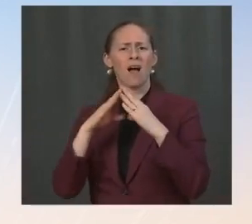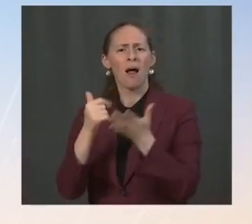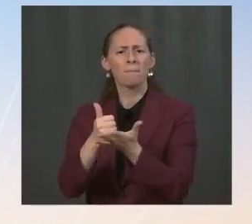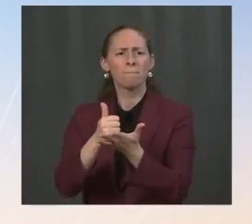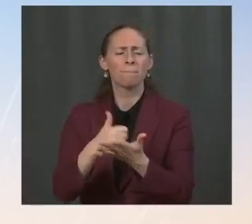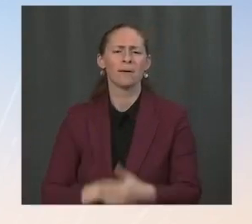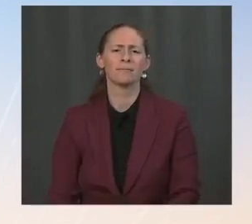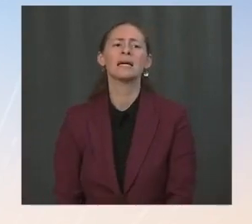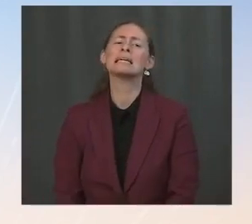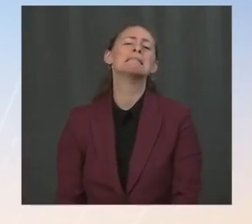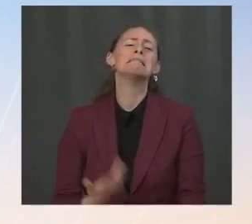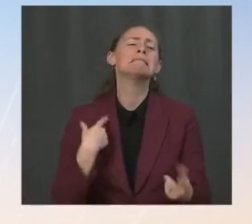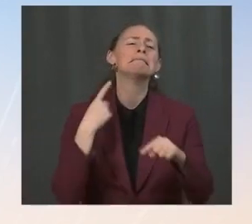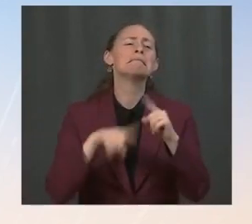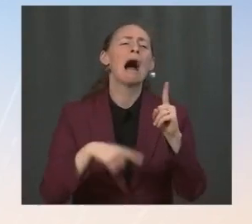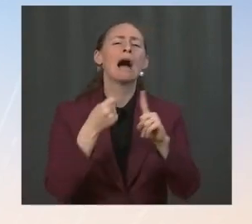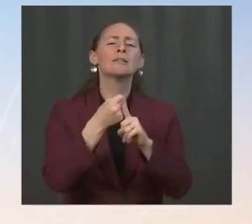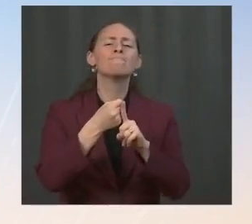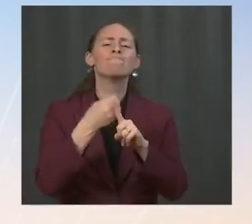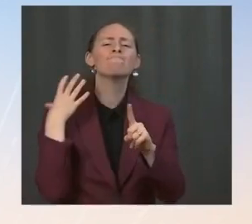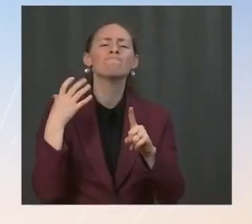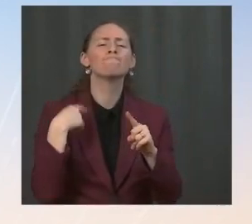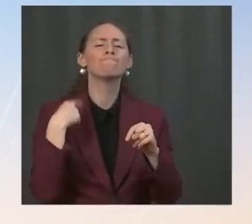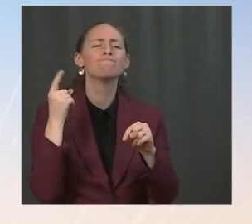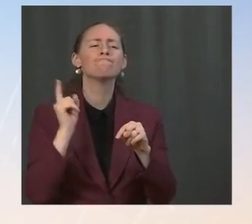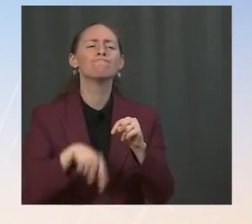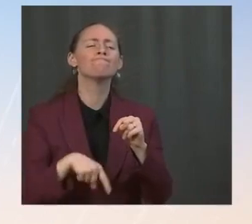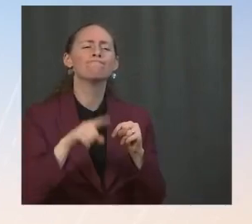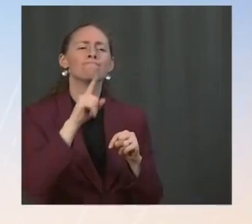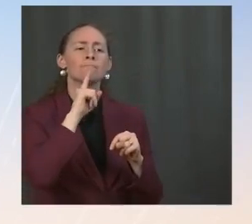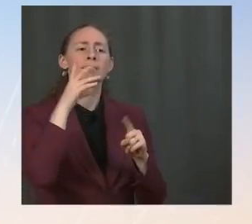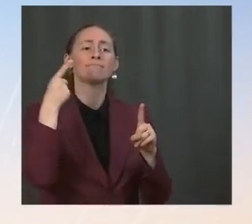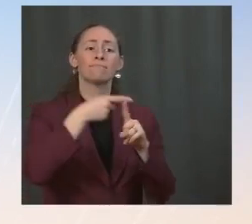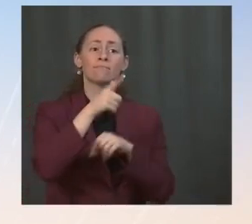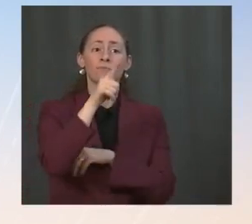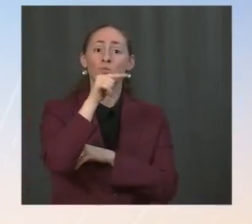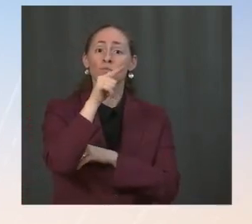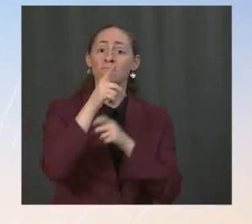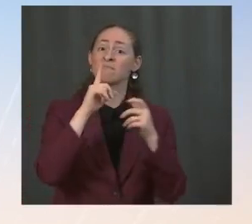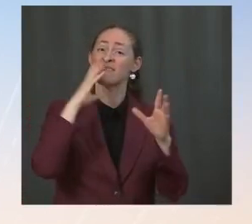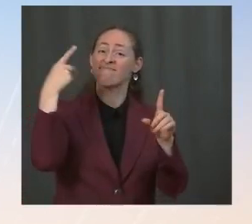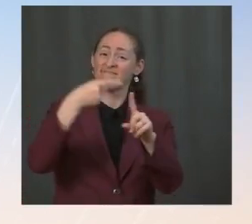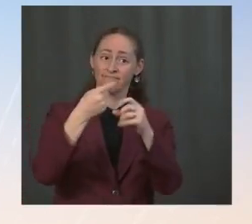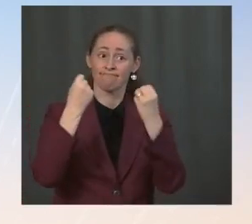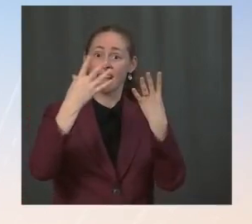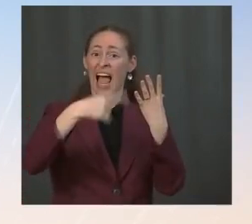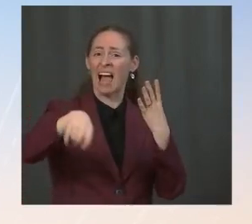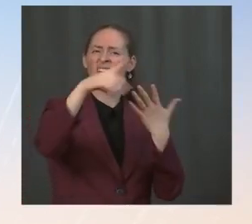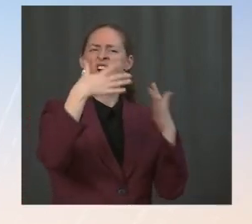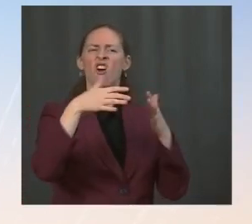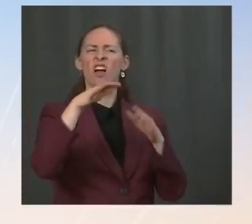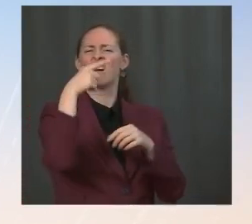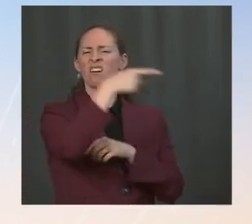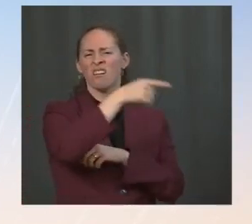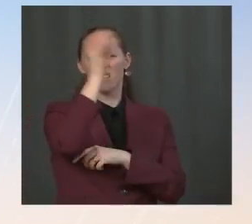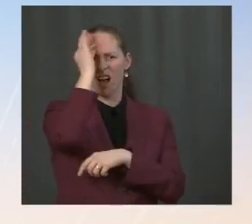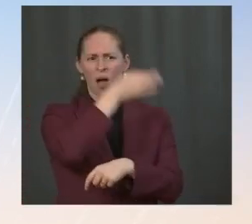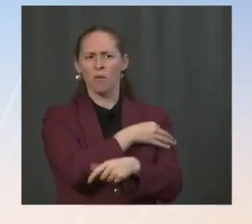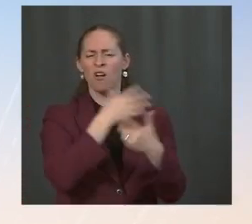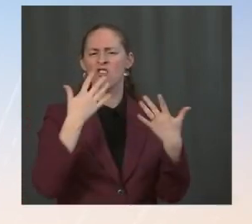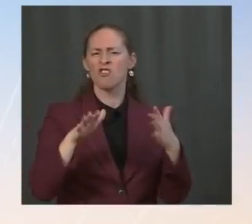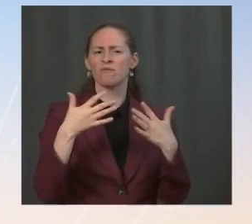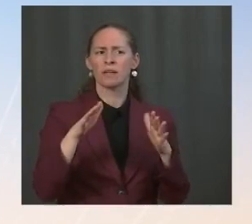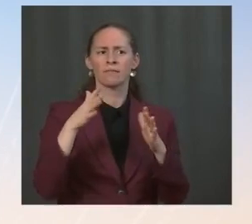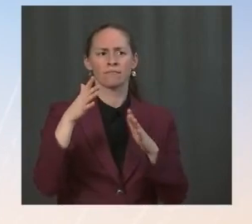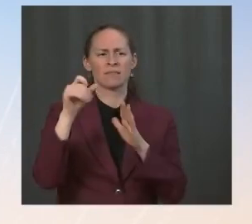majority are within the Kabul vicinity. But as the State Department provided an update a little bit earlier today, but I